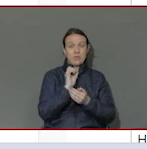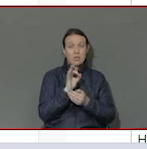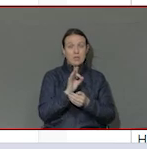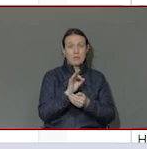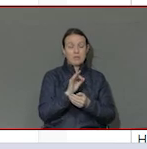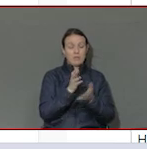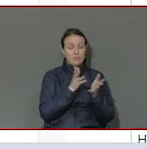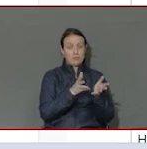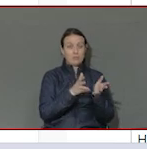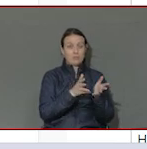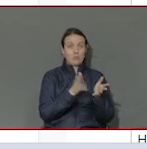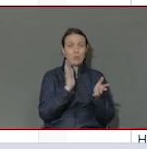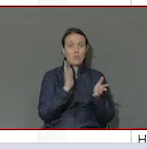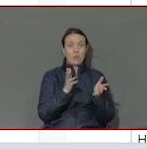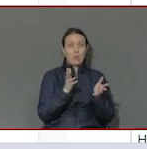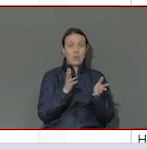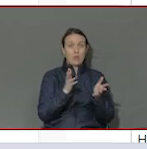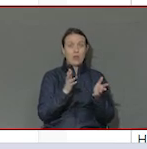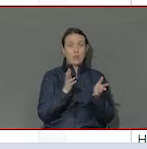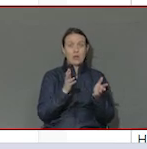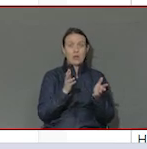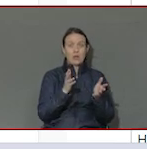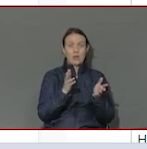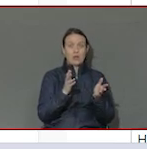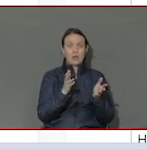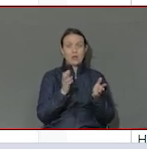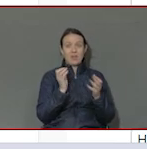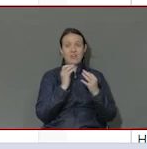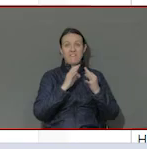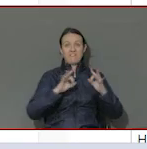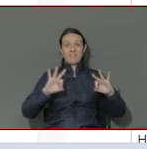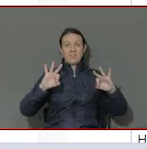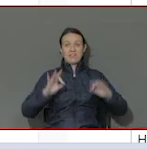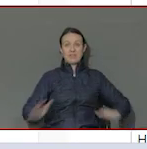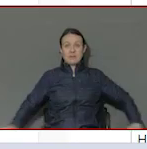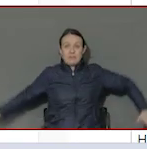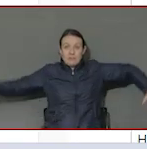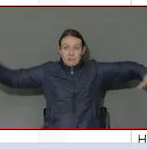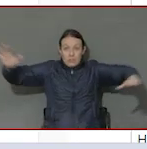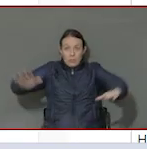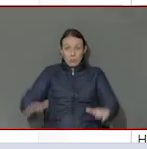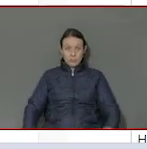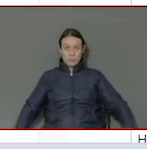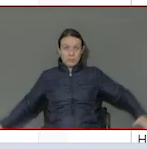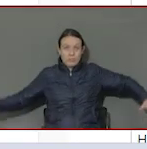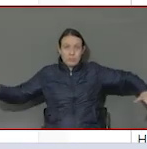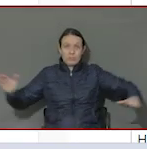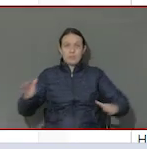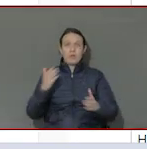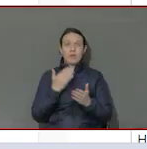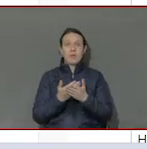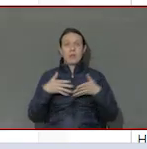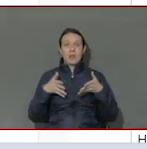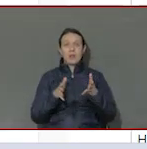bipedal, you will have freely rotating arms, again, which will allow you to